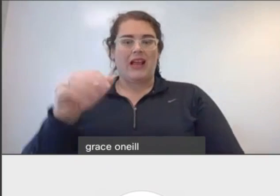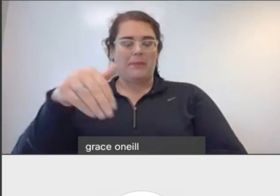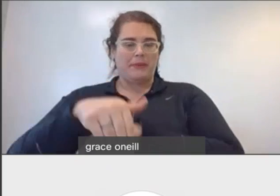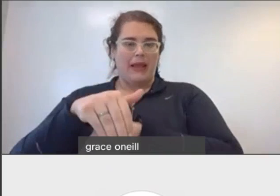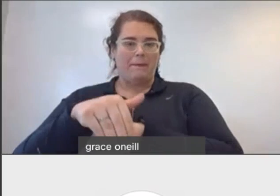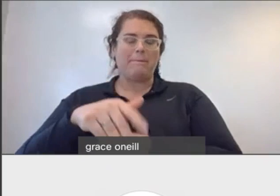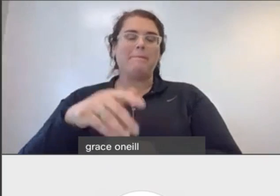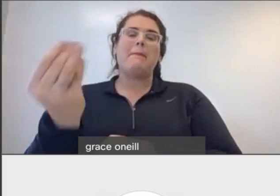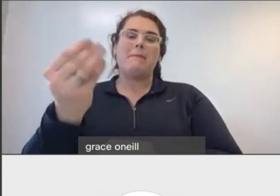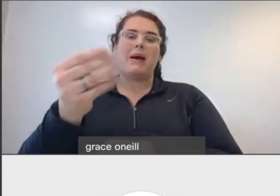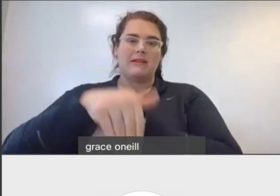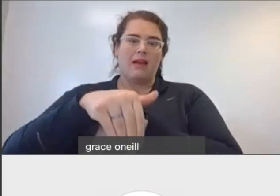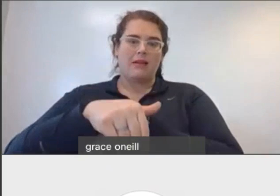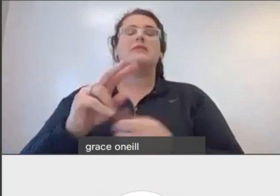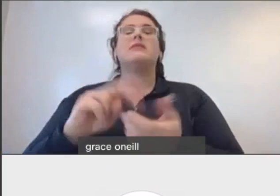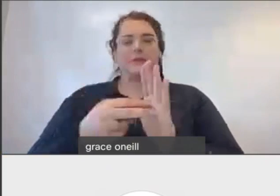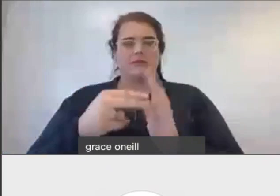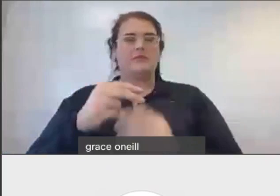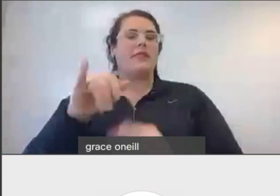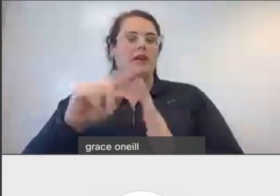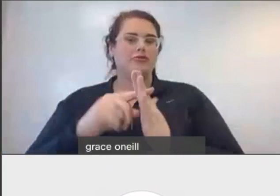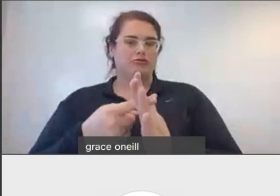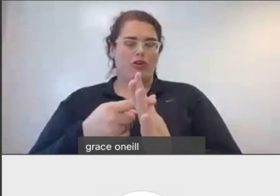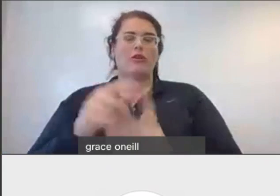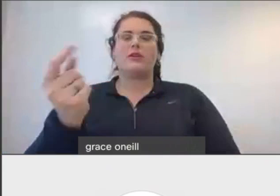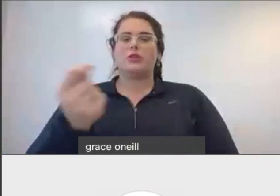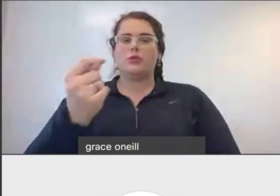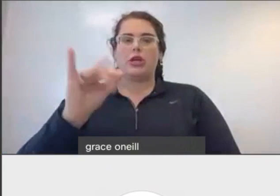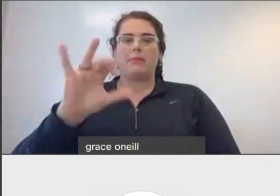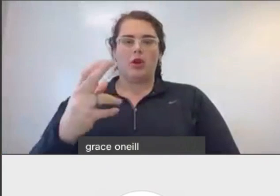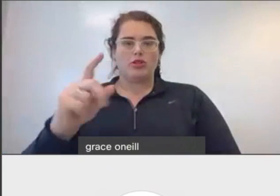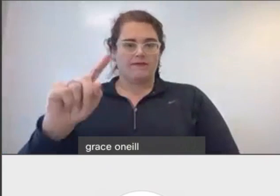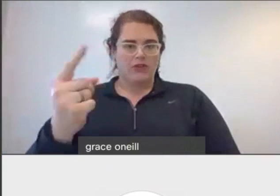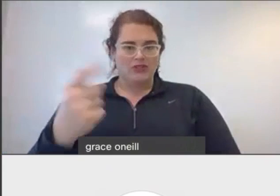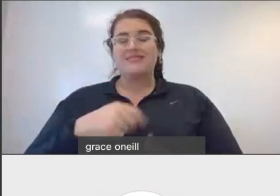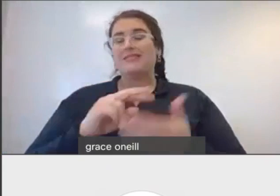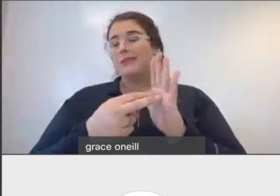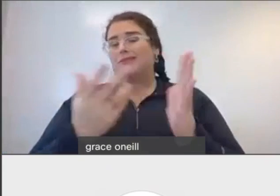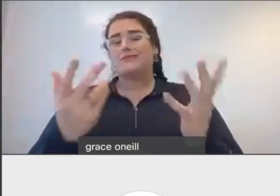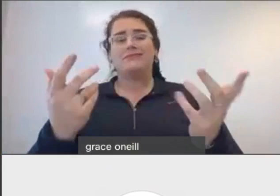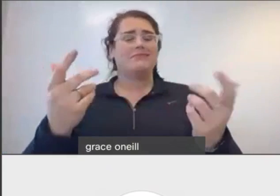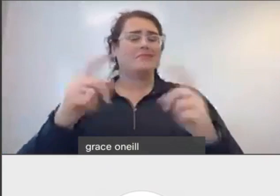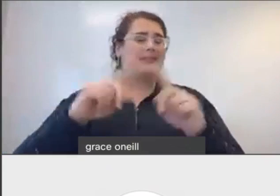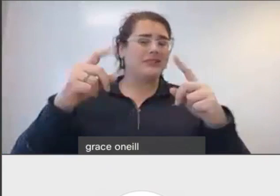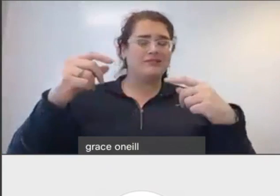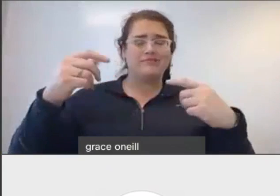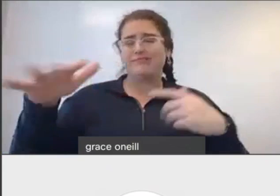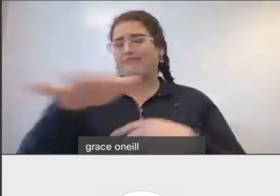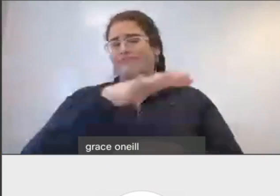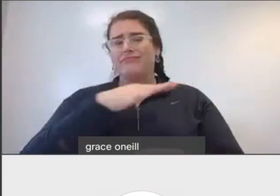28th. So that would start on Tuesday, March 1st. Restaurants, bars, taverns, places of